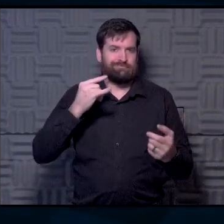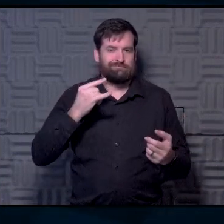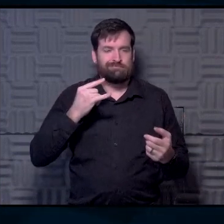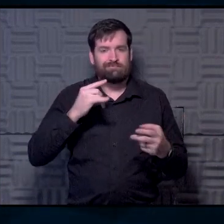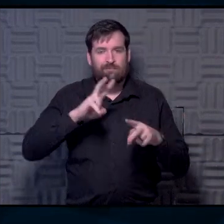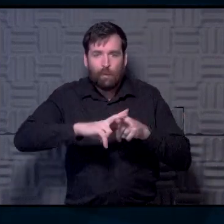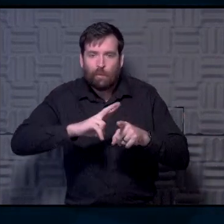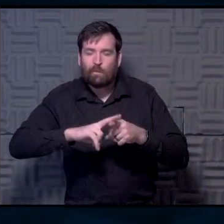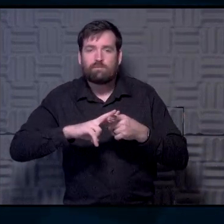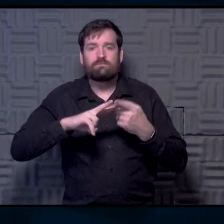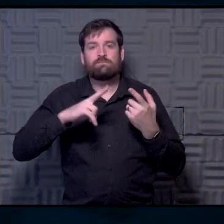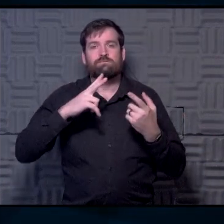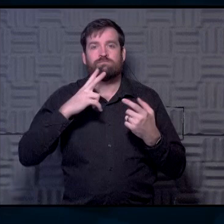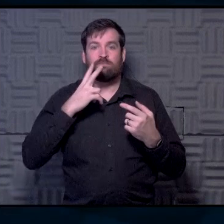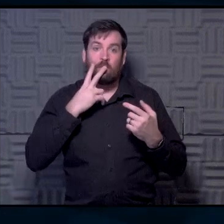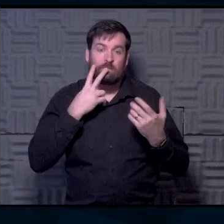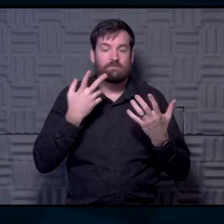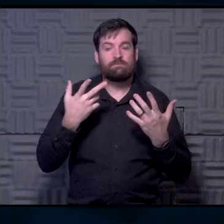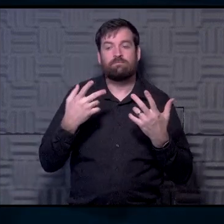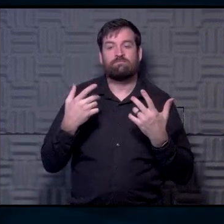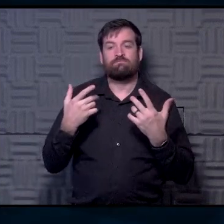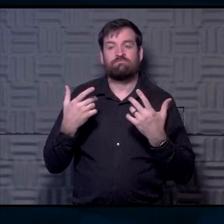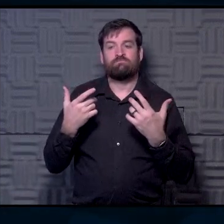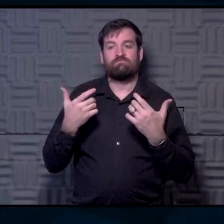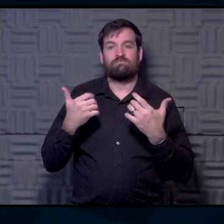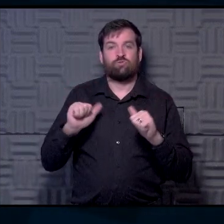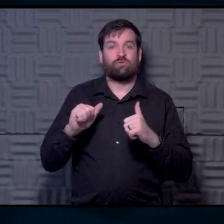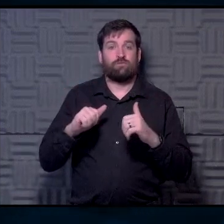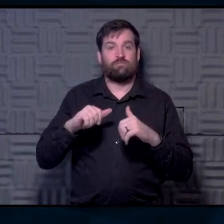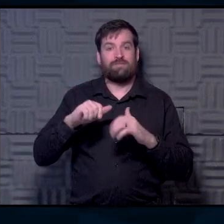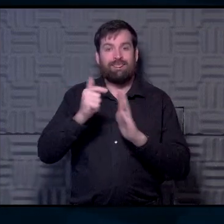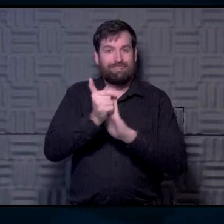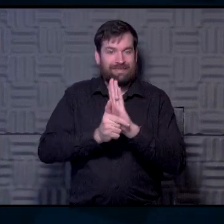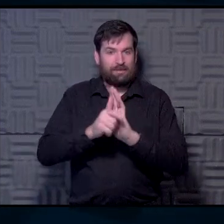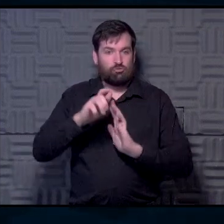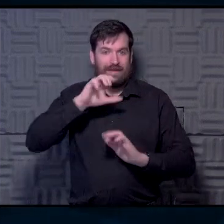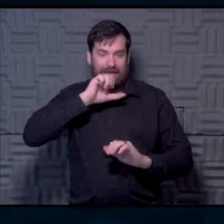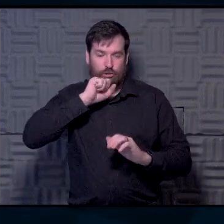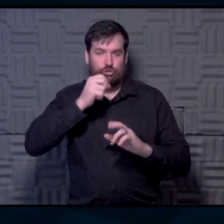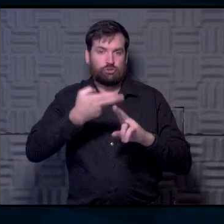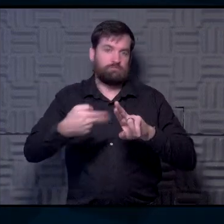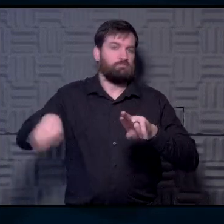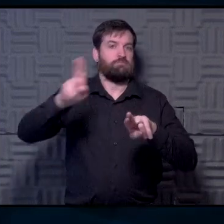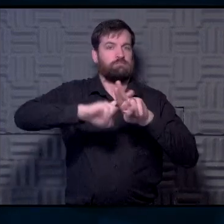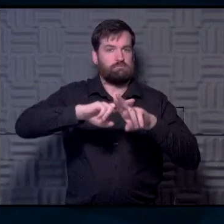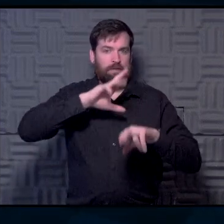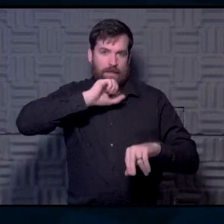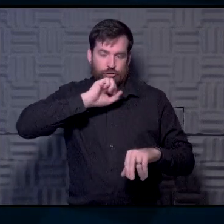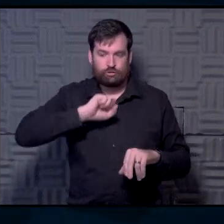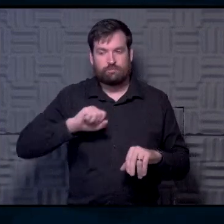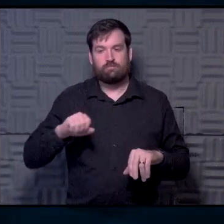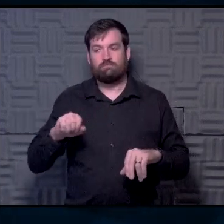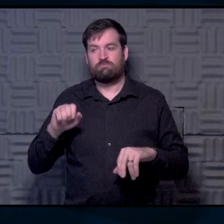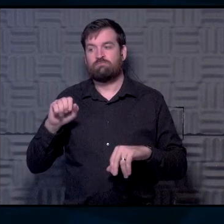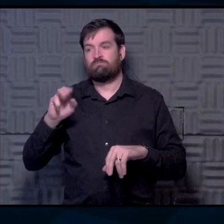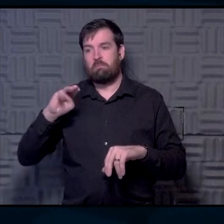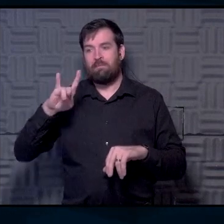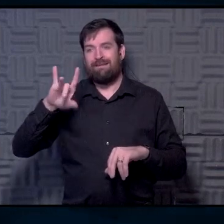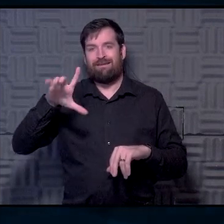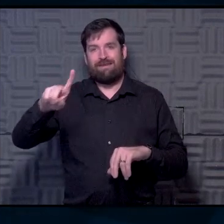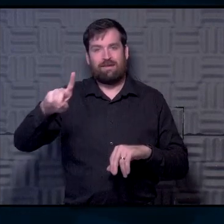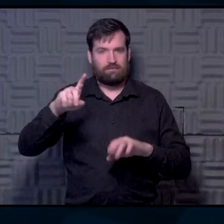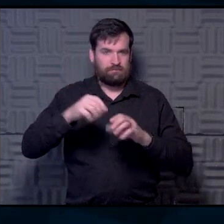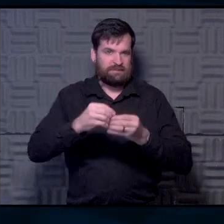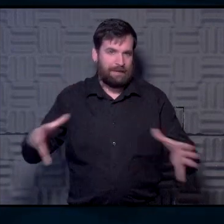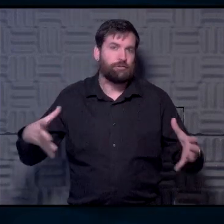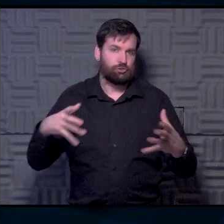the initiative to raise the legal age for tobacco in Missouri, as well as led on Medicaid expansion across the state